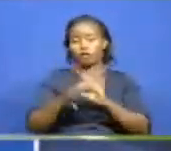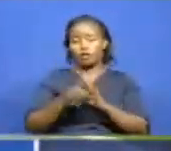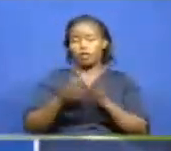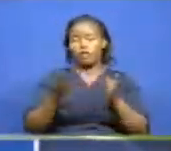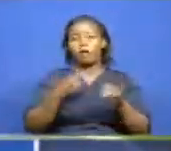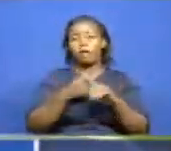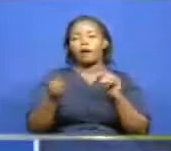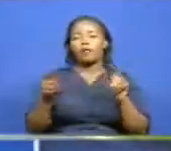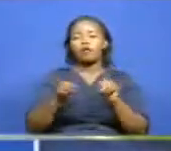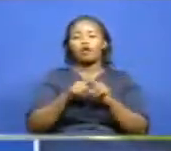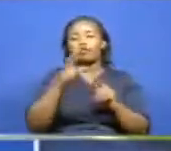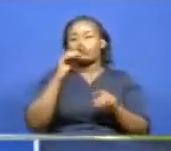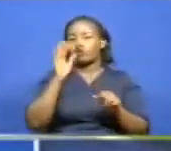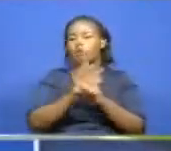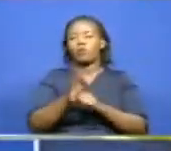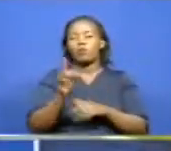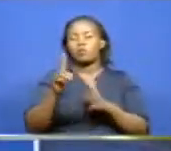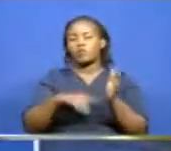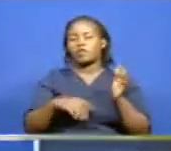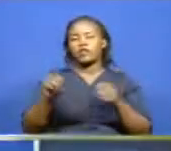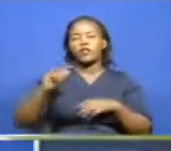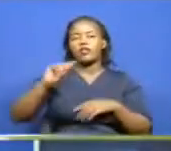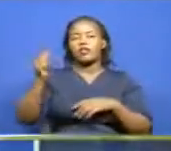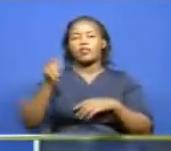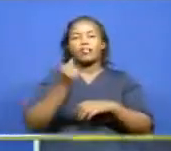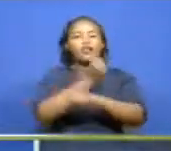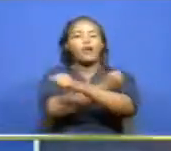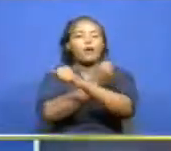assured that Kenya is a doping-free nation. It will